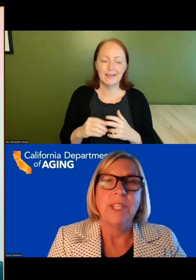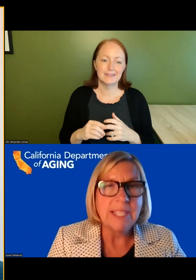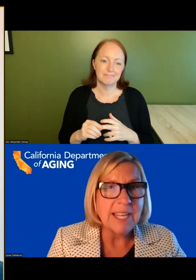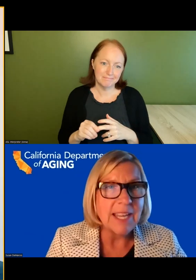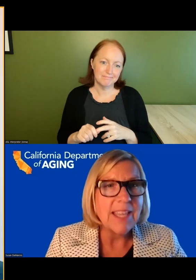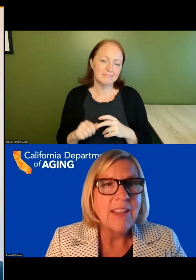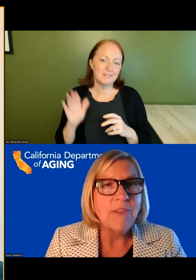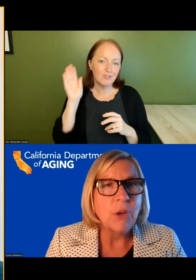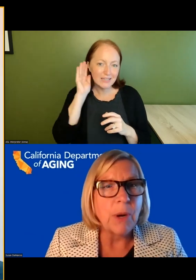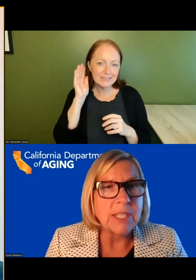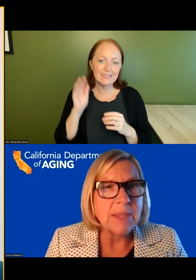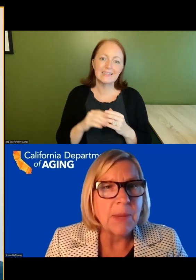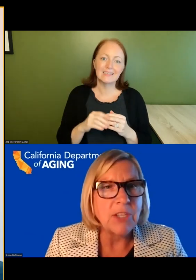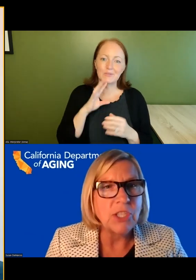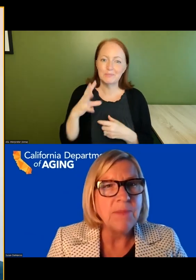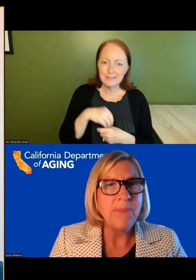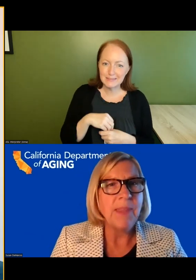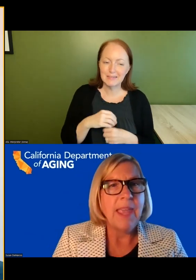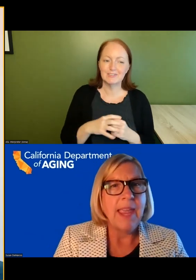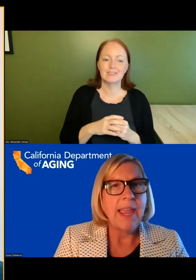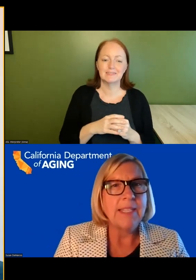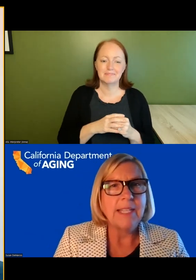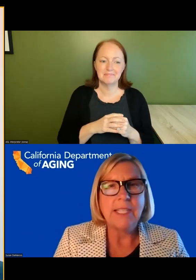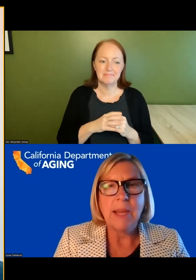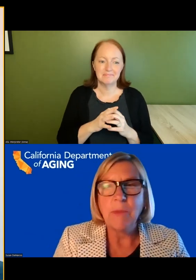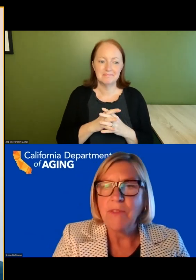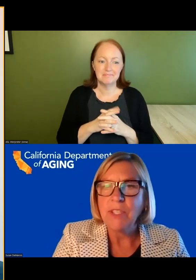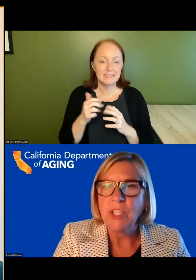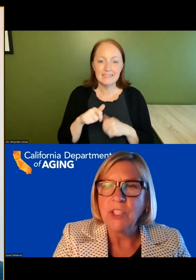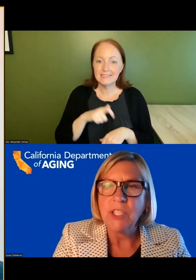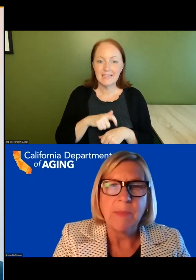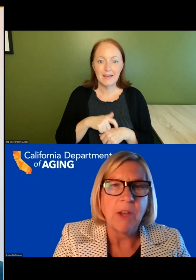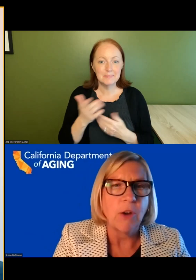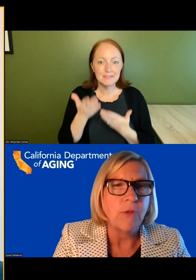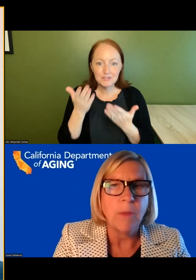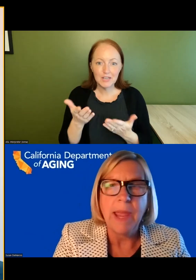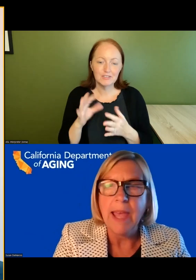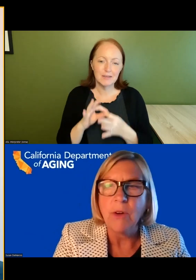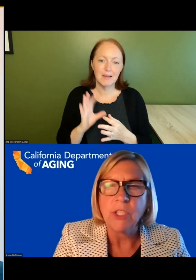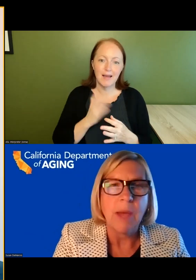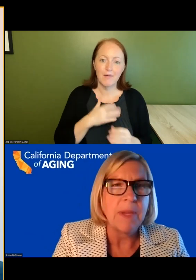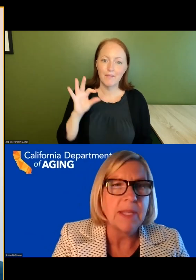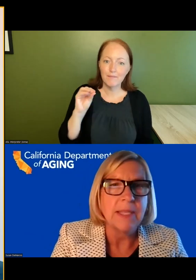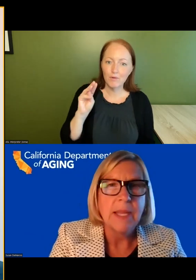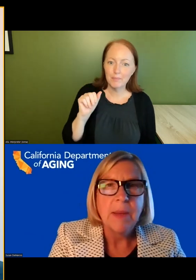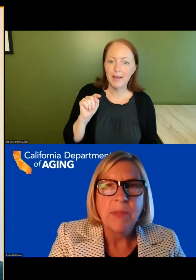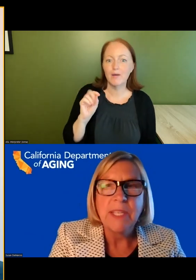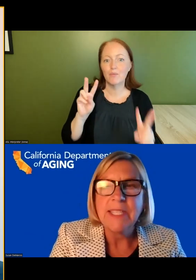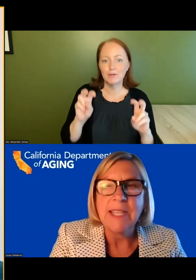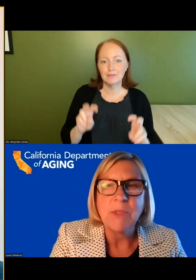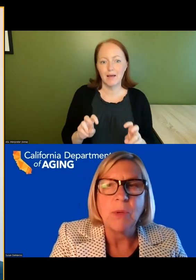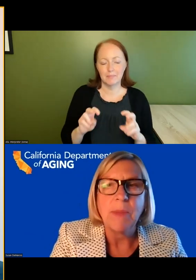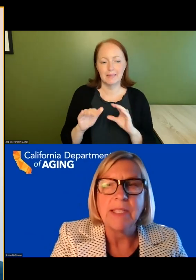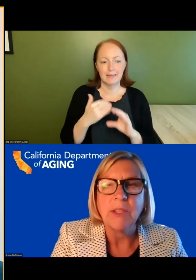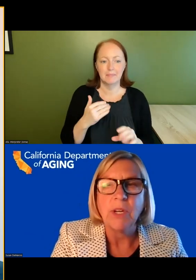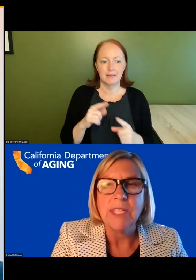for listening, for your participation. And anytime you have suggestions about our format or topics, please send